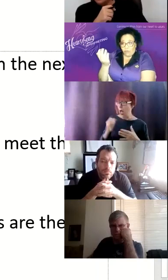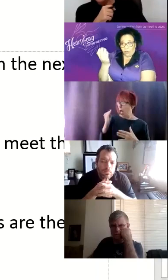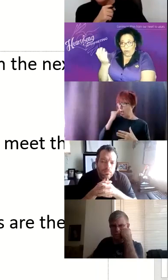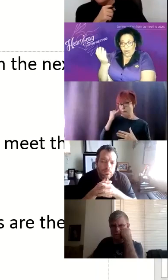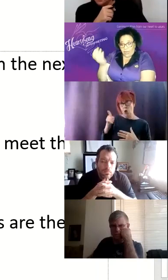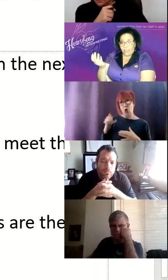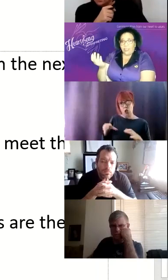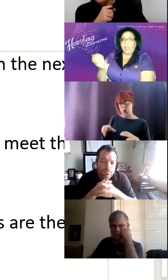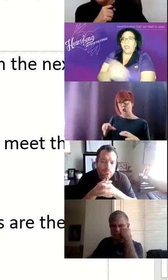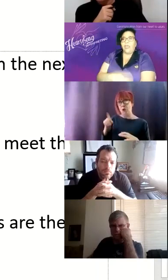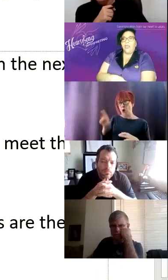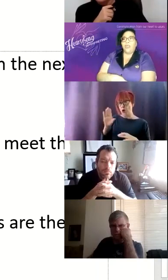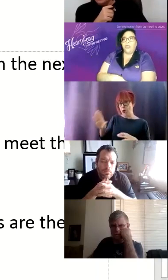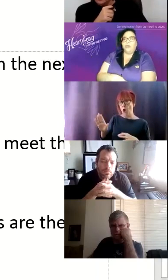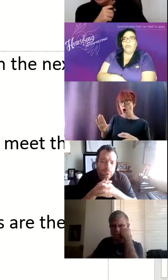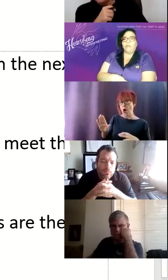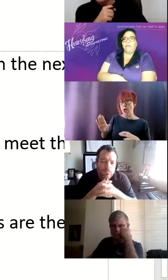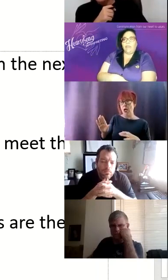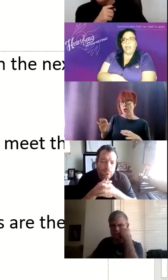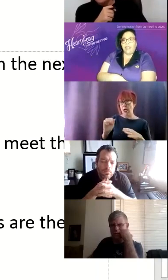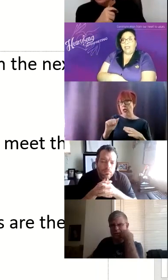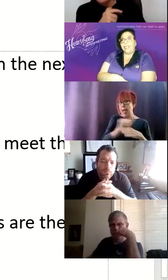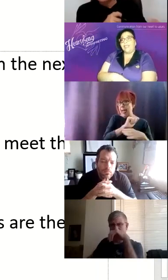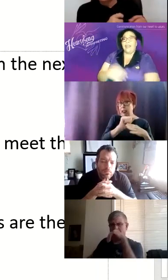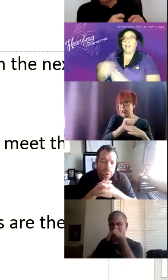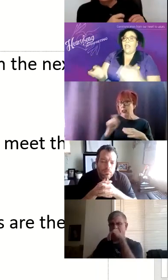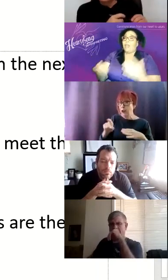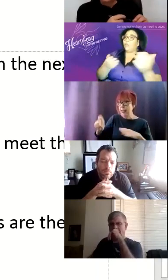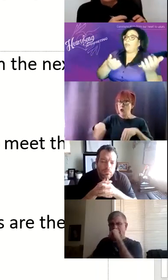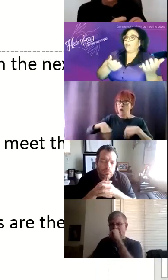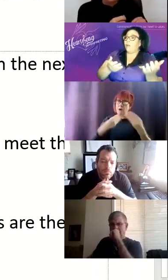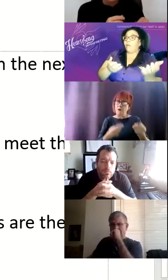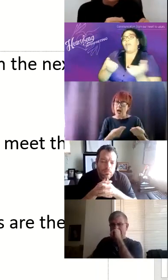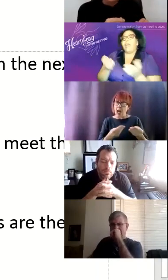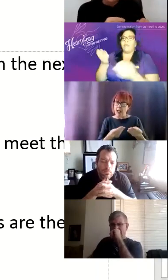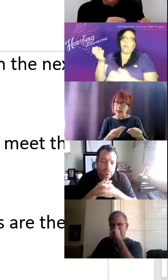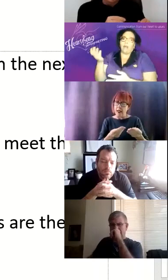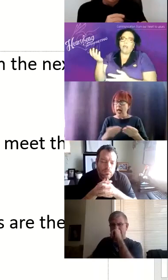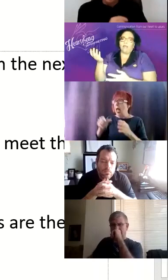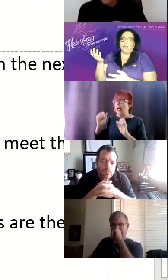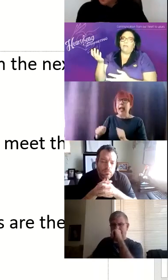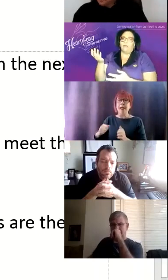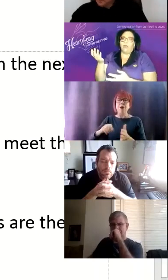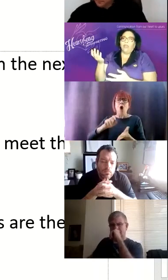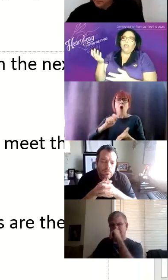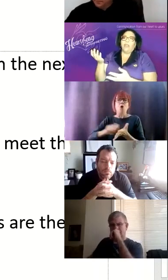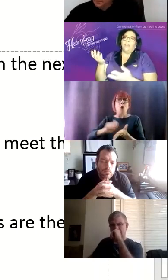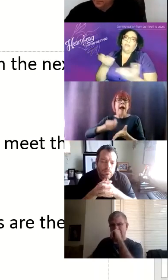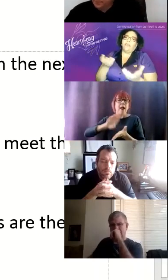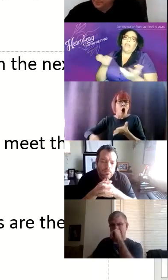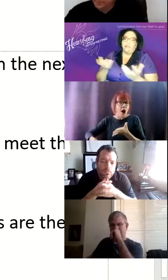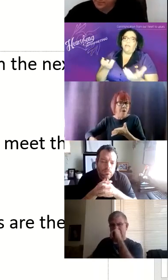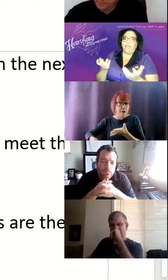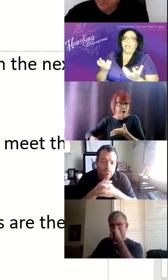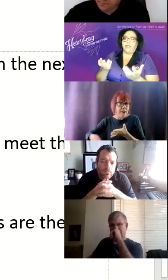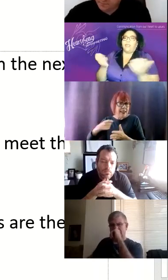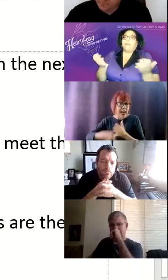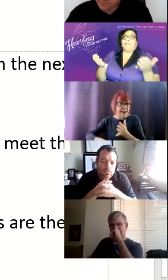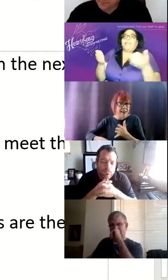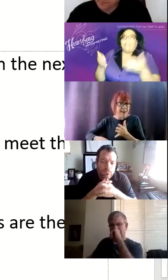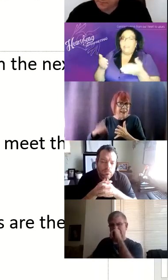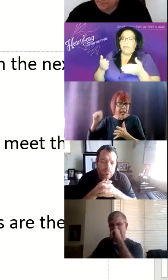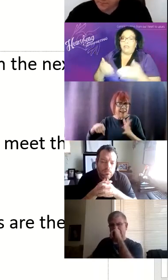this for your agency, you need to provide these things. And then can you write them off? Can you not write them off? Those kind of things